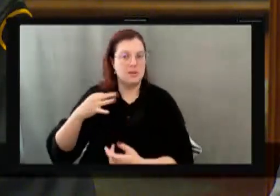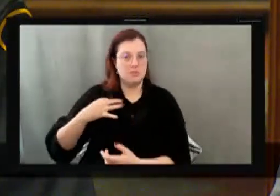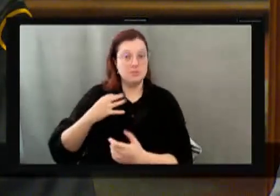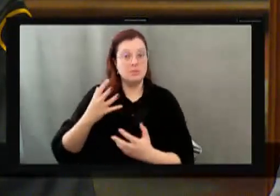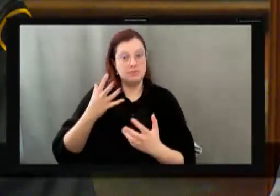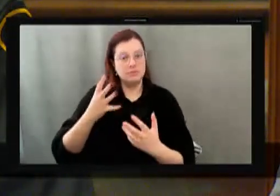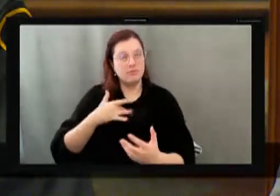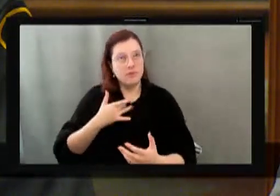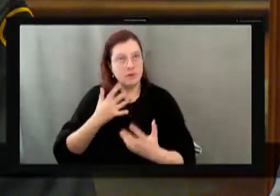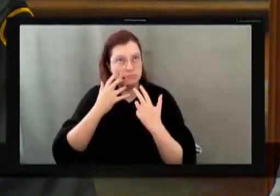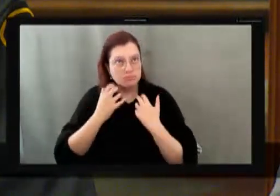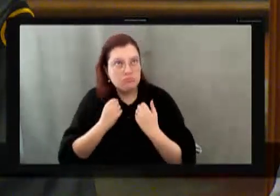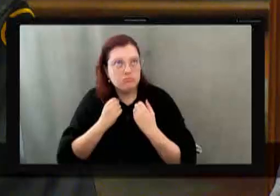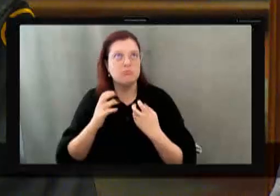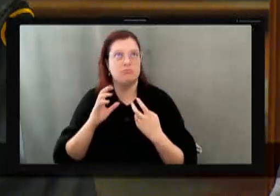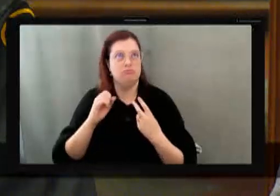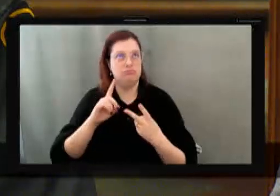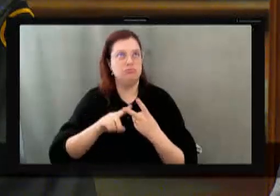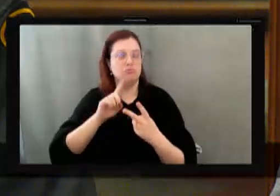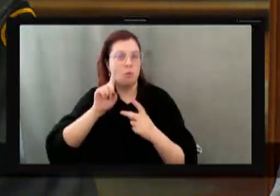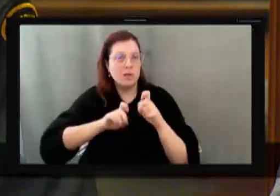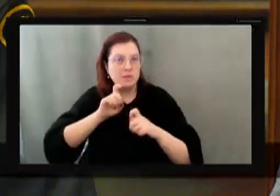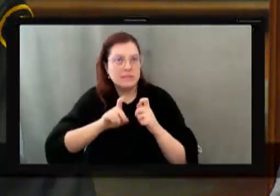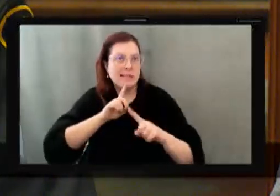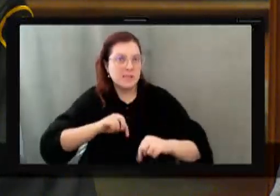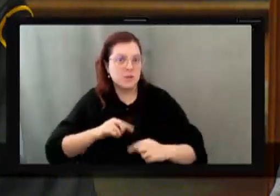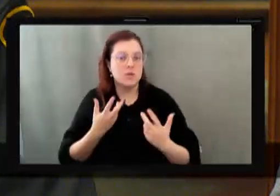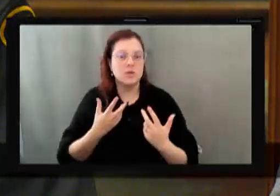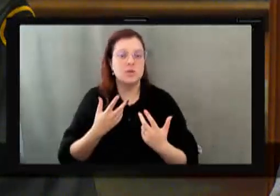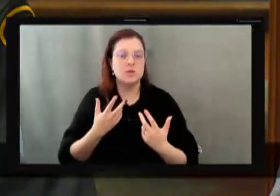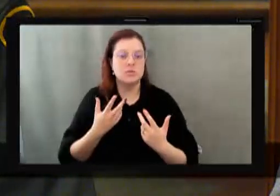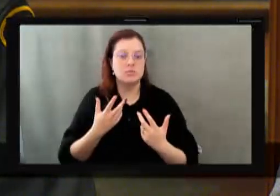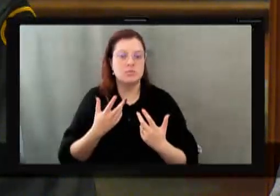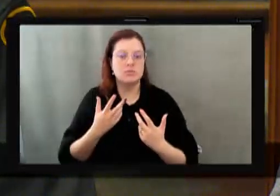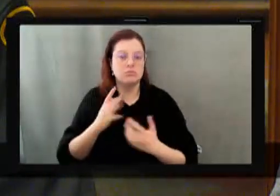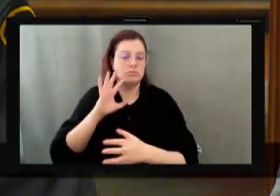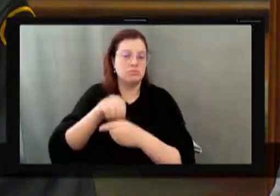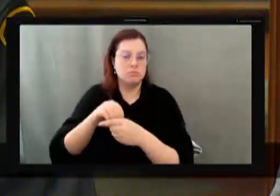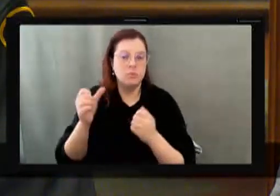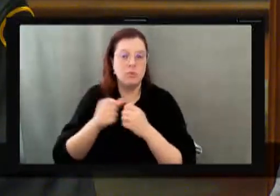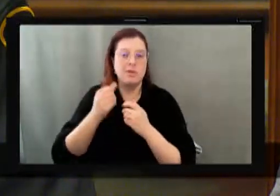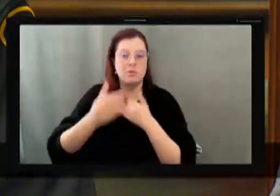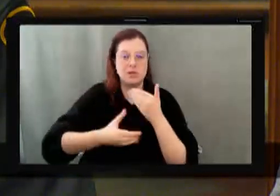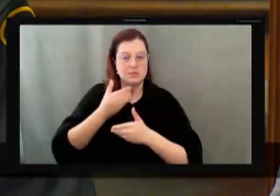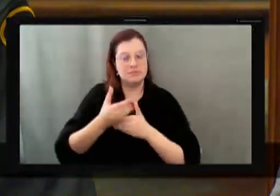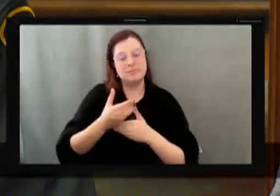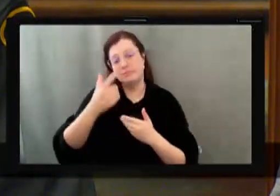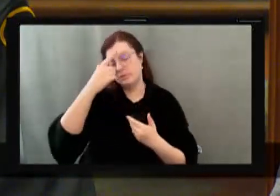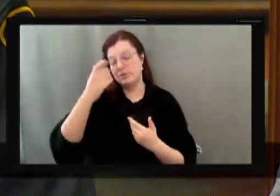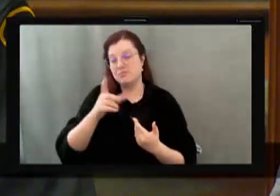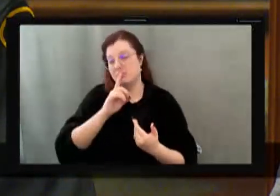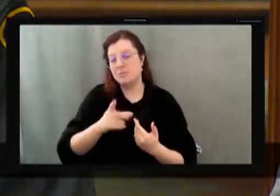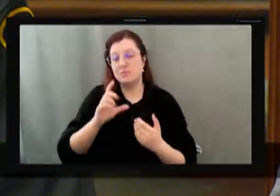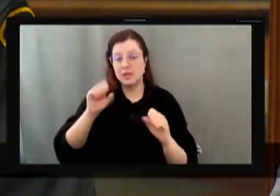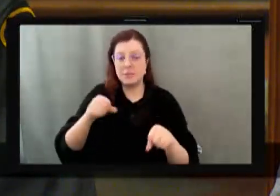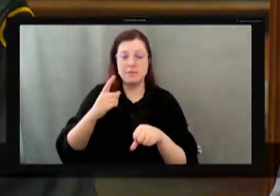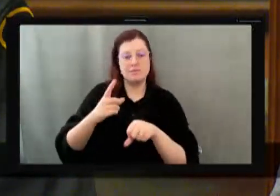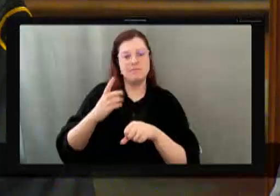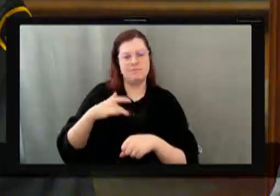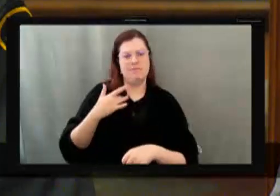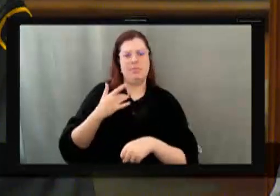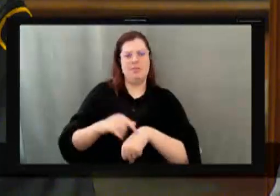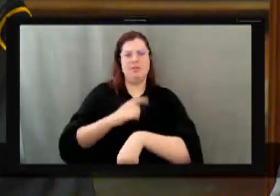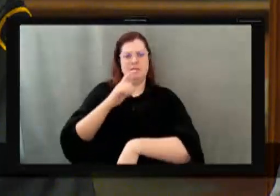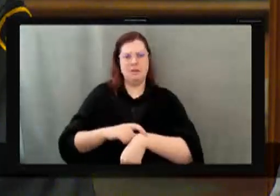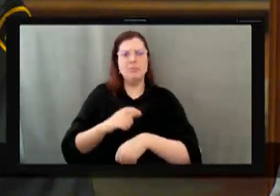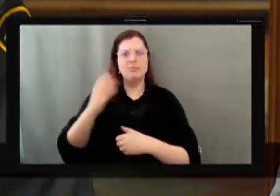their questions are answered, and you know, just keeping them engaged through the process, because it can be lengthy hiring process just due to everything